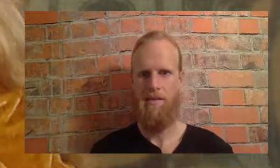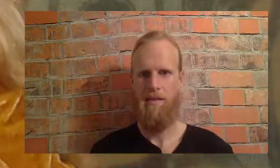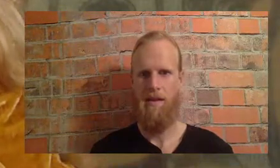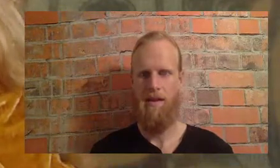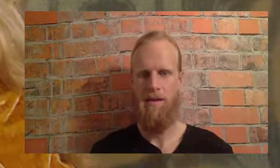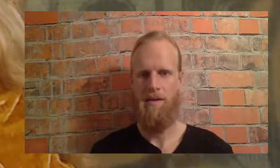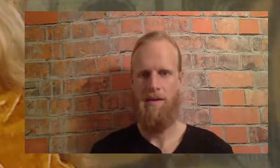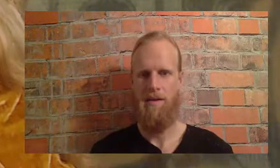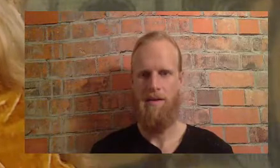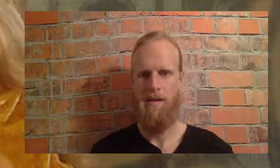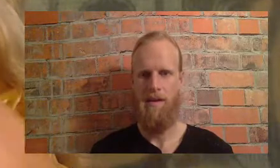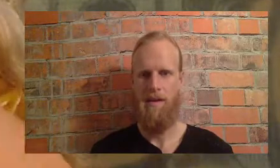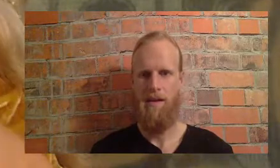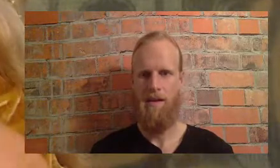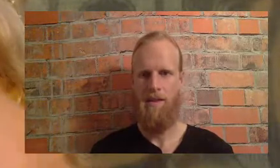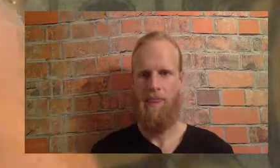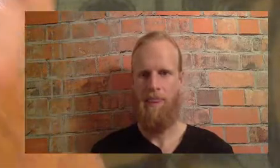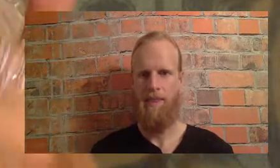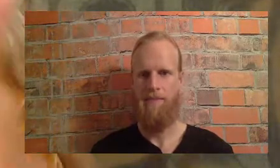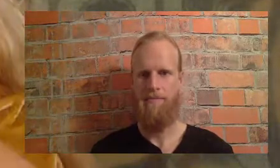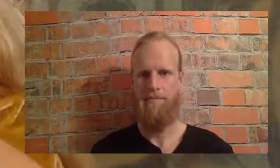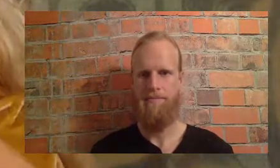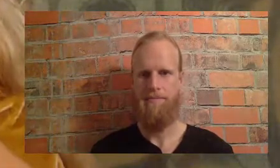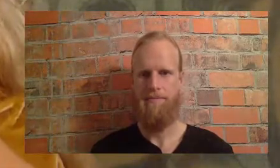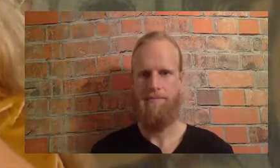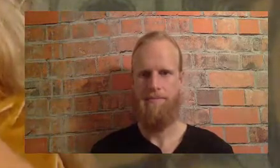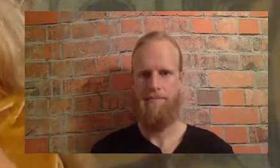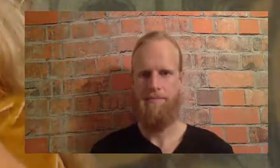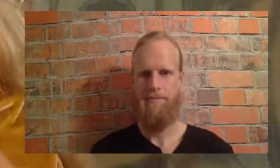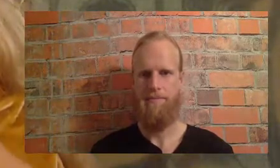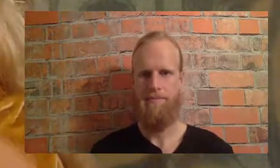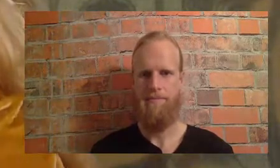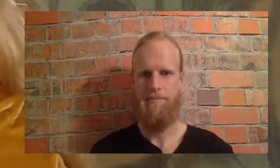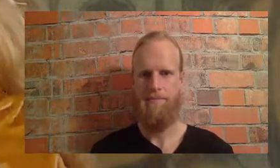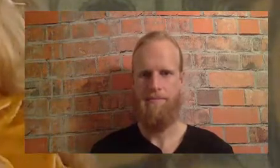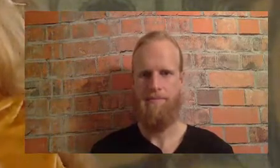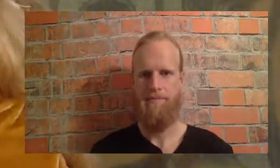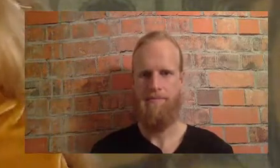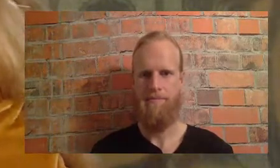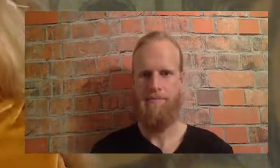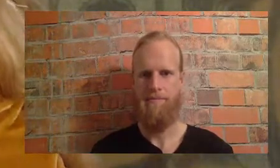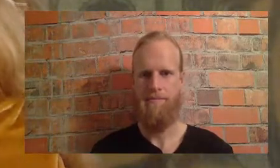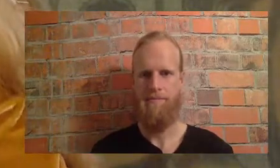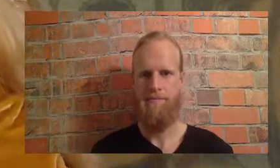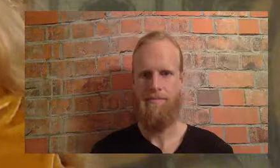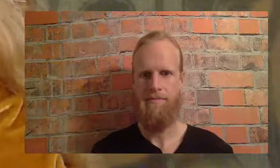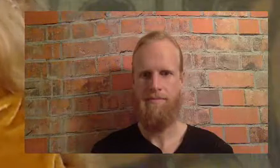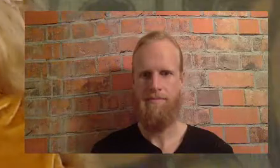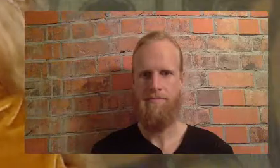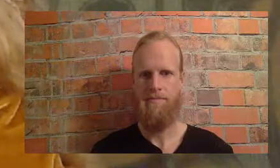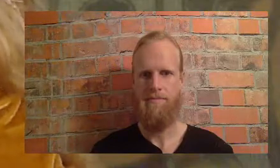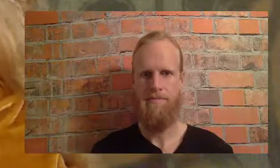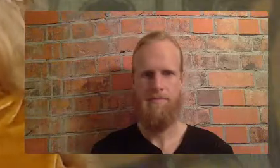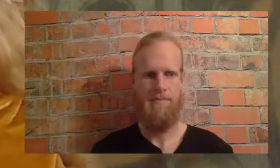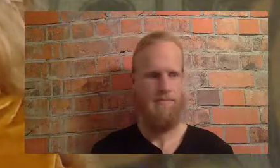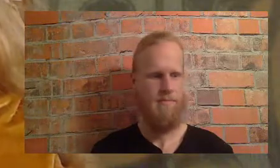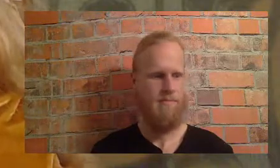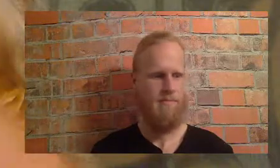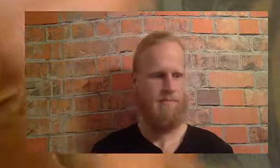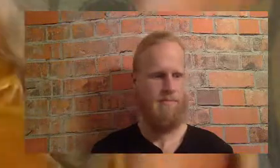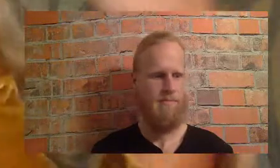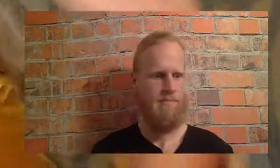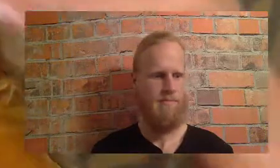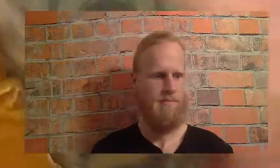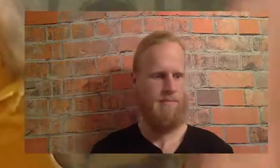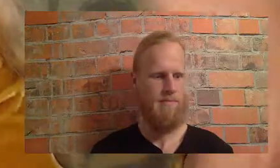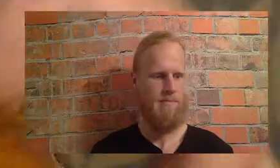honor that part of yourself, you can go back to saying the positive things again. Hopefully that makes sense to you. It is a very powerful practice